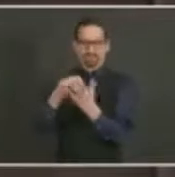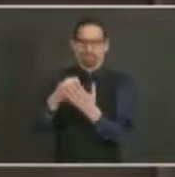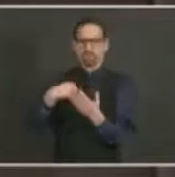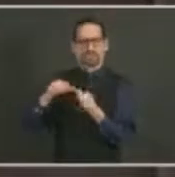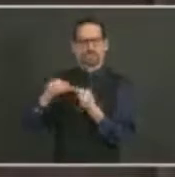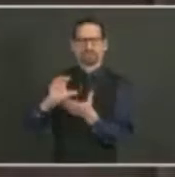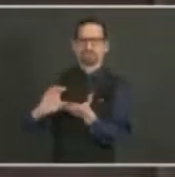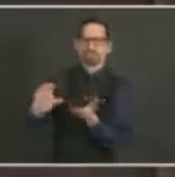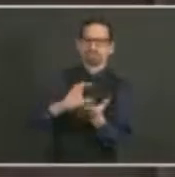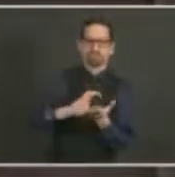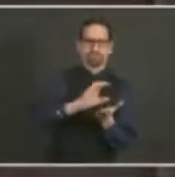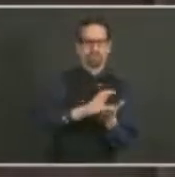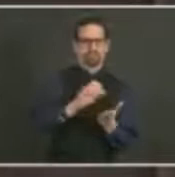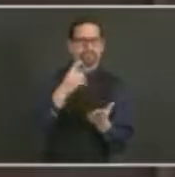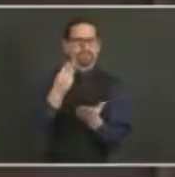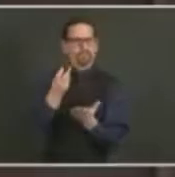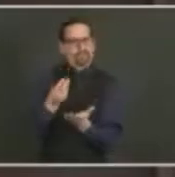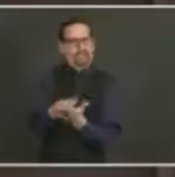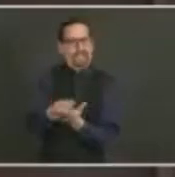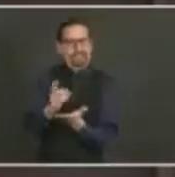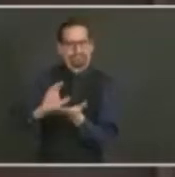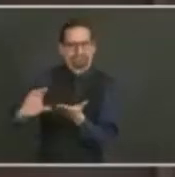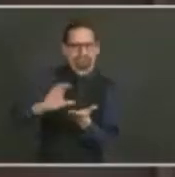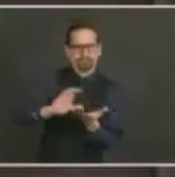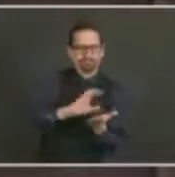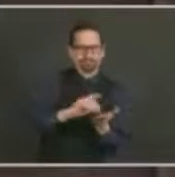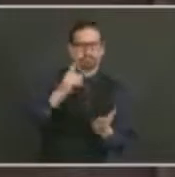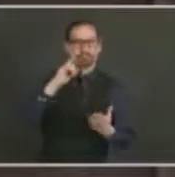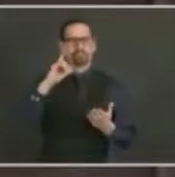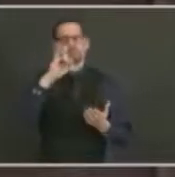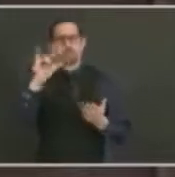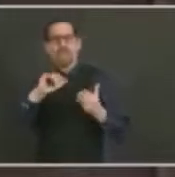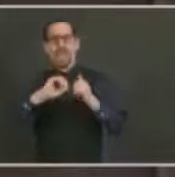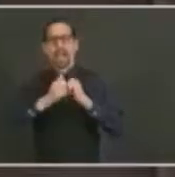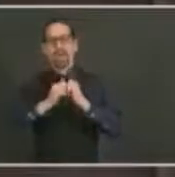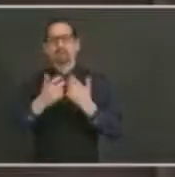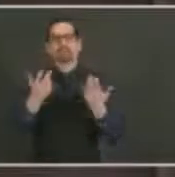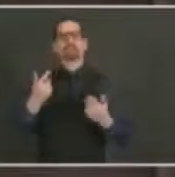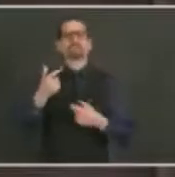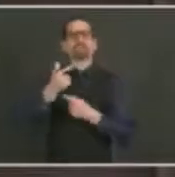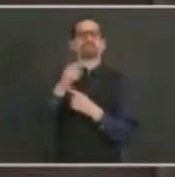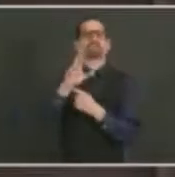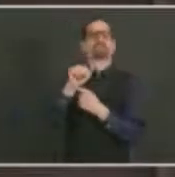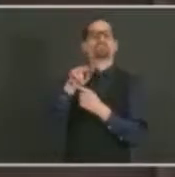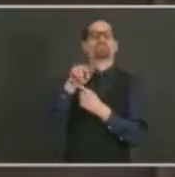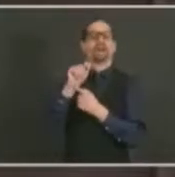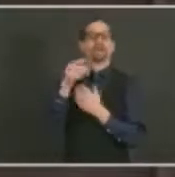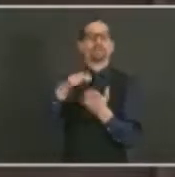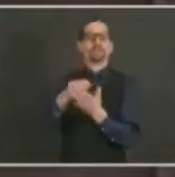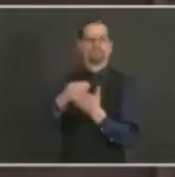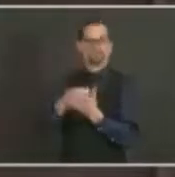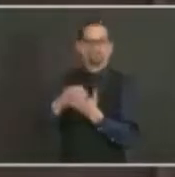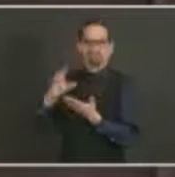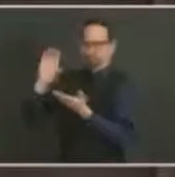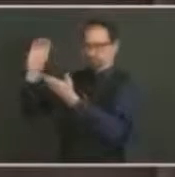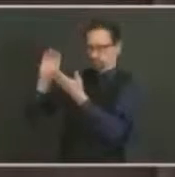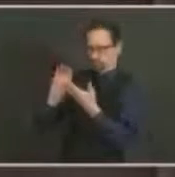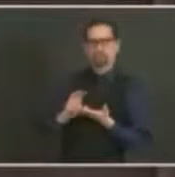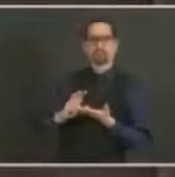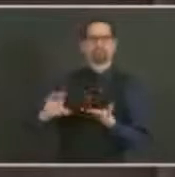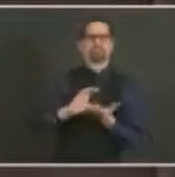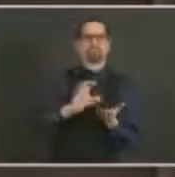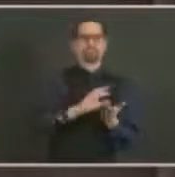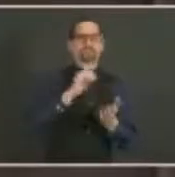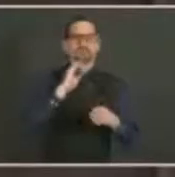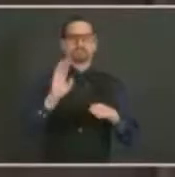to the businesses in the form of grants. I've also been on the record to talk about that the small businesses need a long-term strategy in terms of a